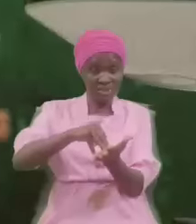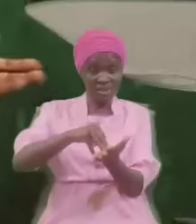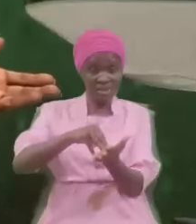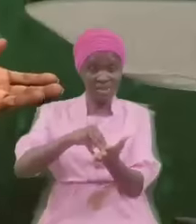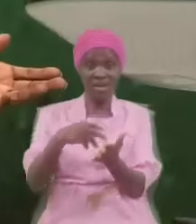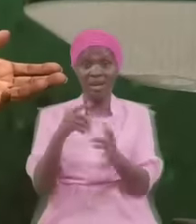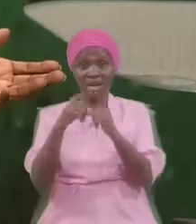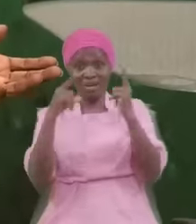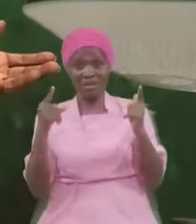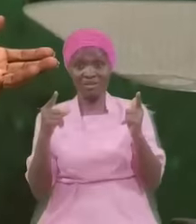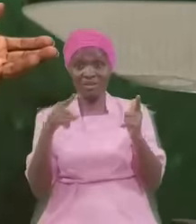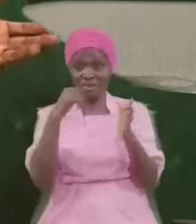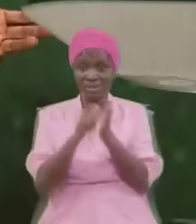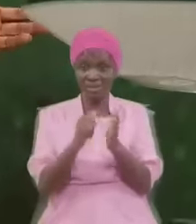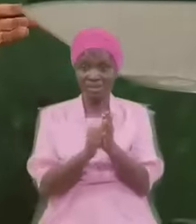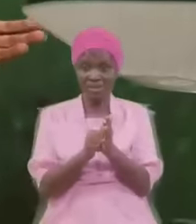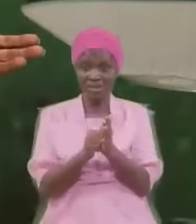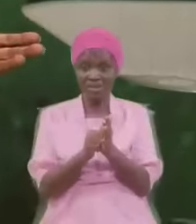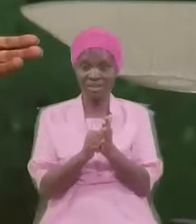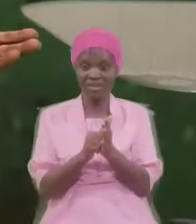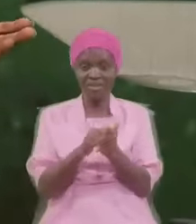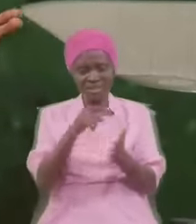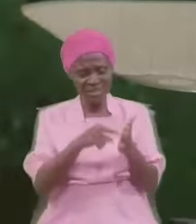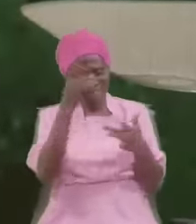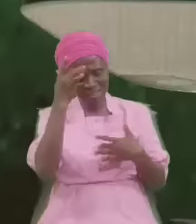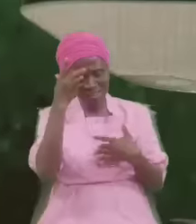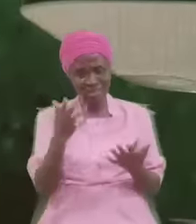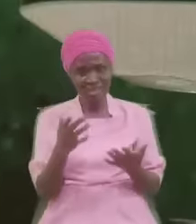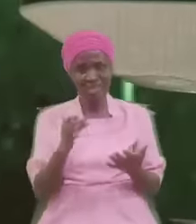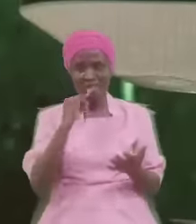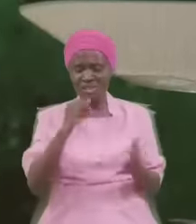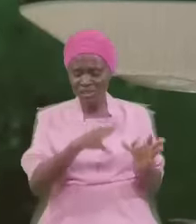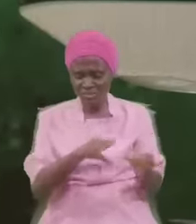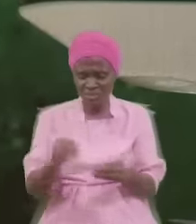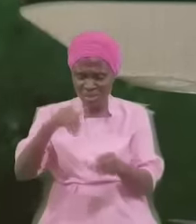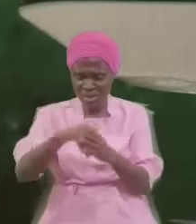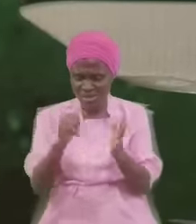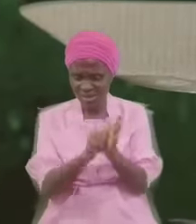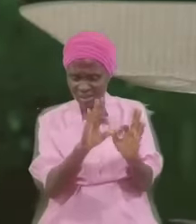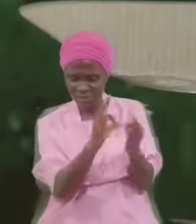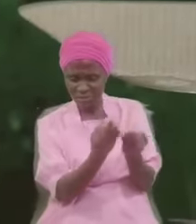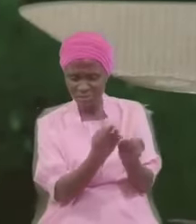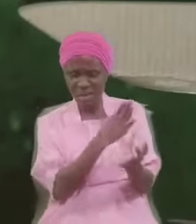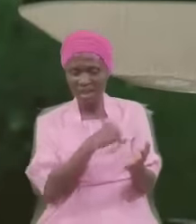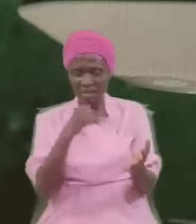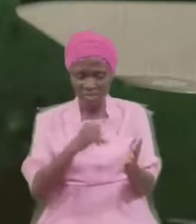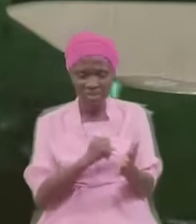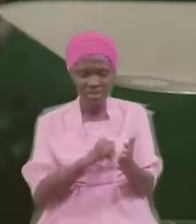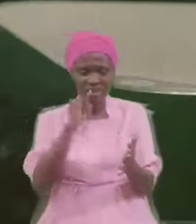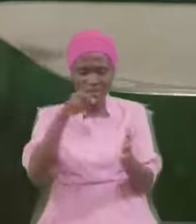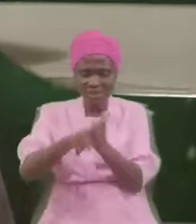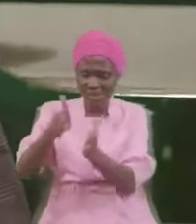in the family. And as it's running, it catches everybody in the family. Except